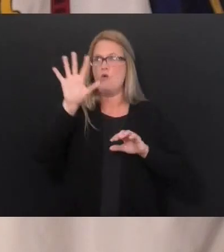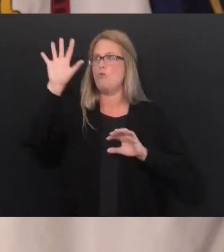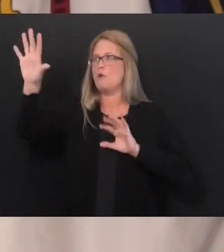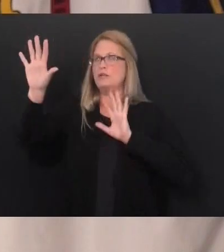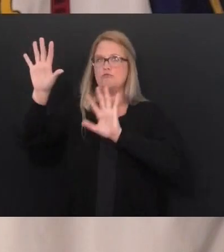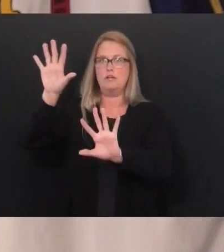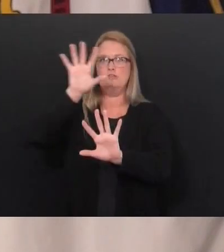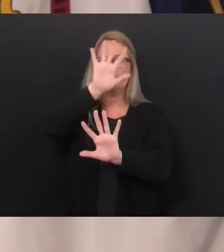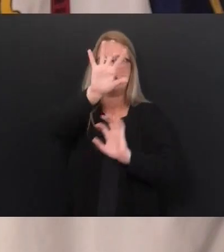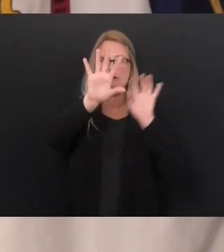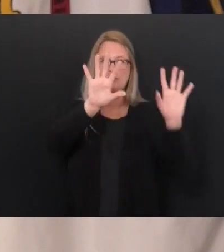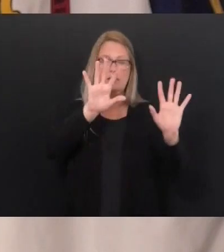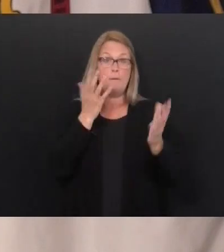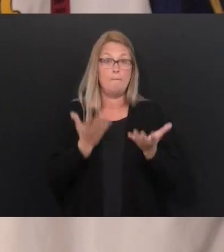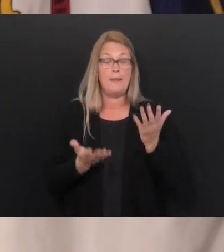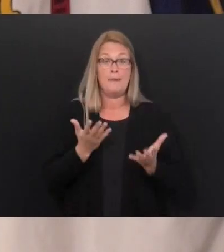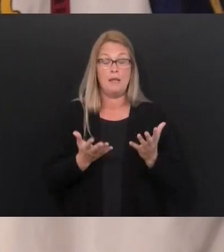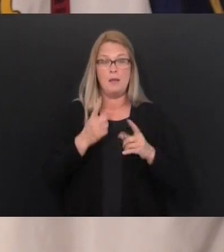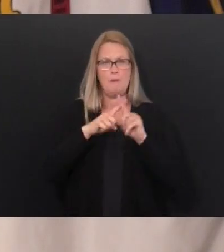way. But right now,